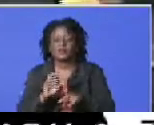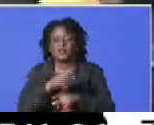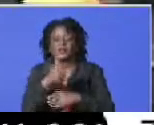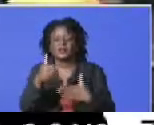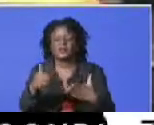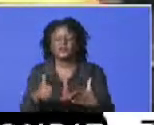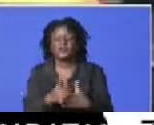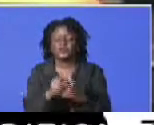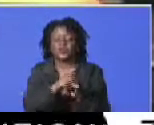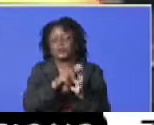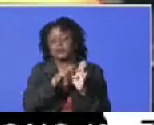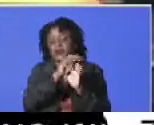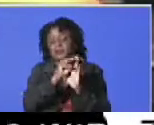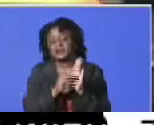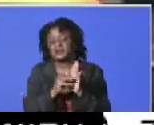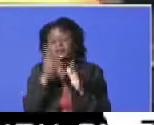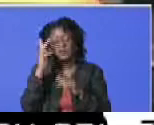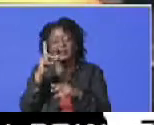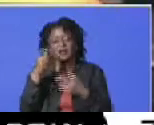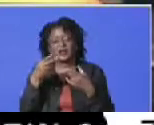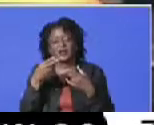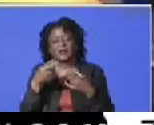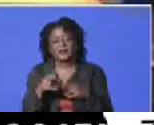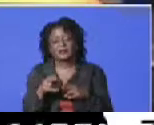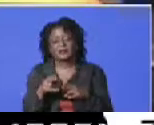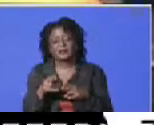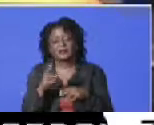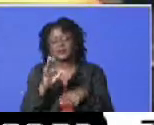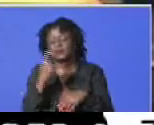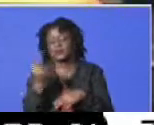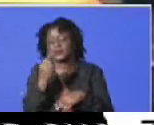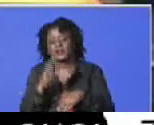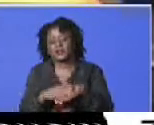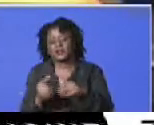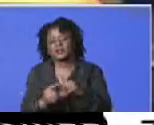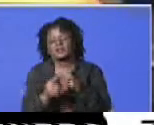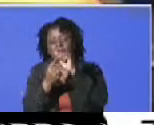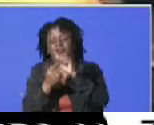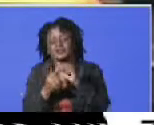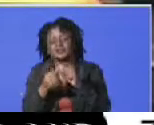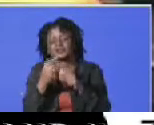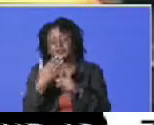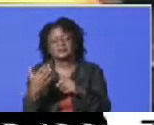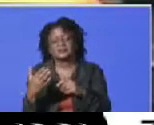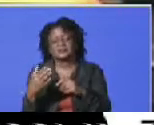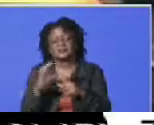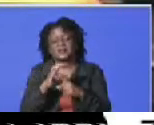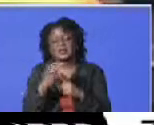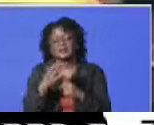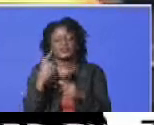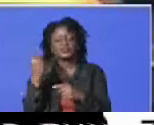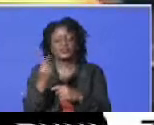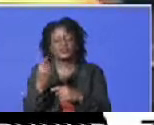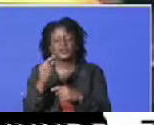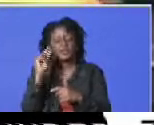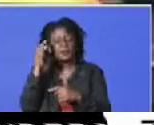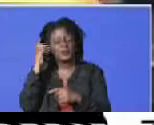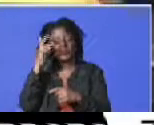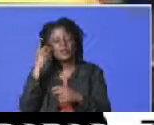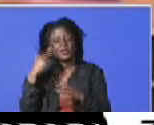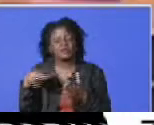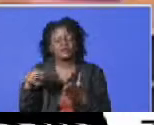new appointments will happen on an exceptional basis only. Turnquest says government will also review